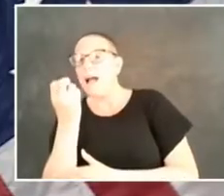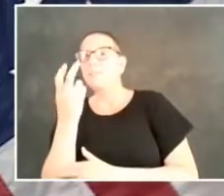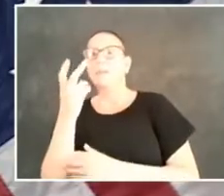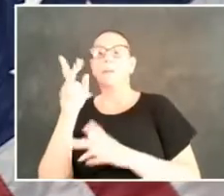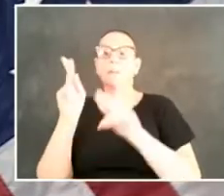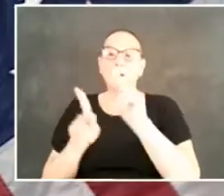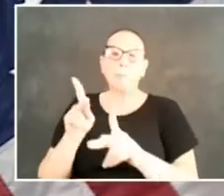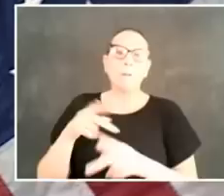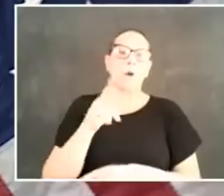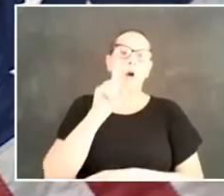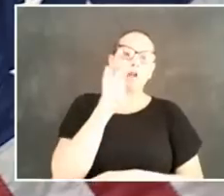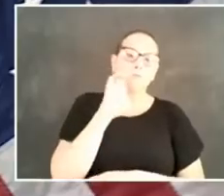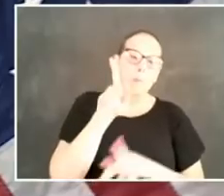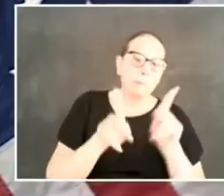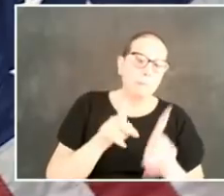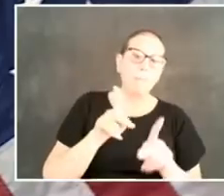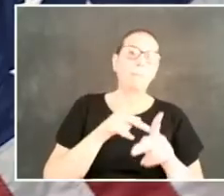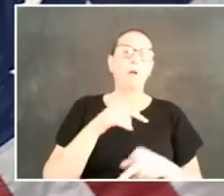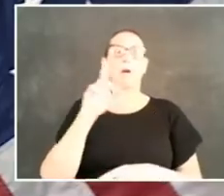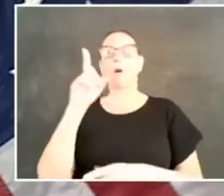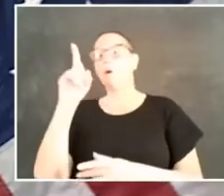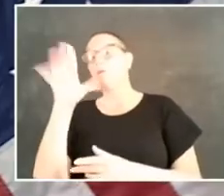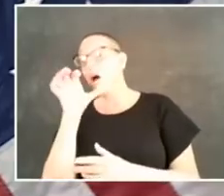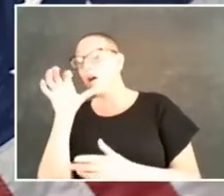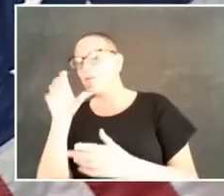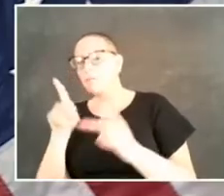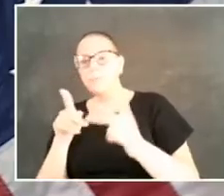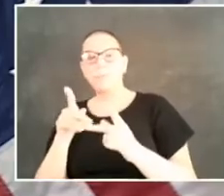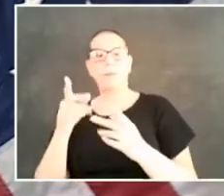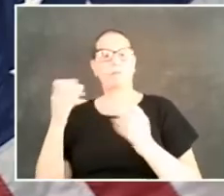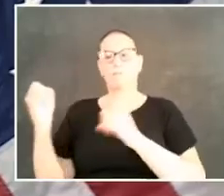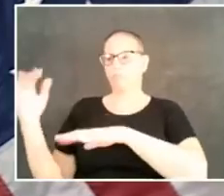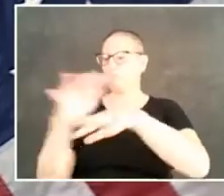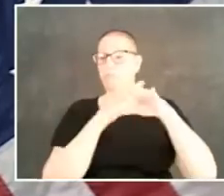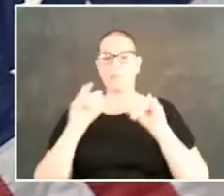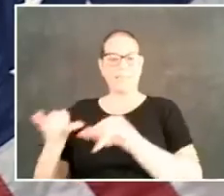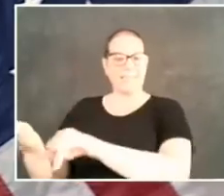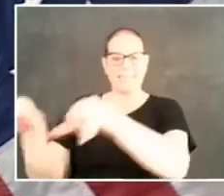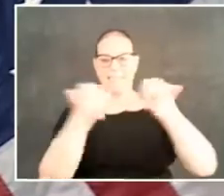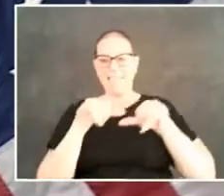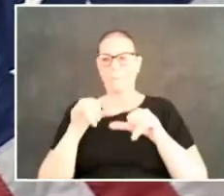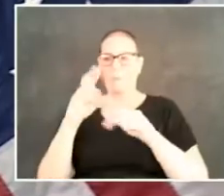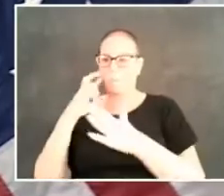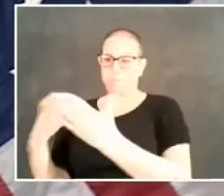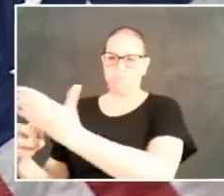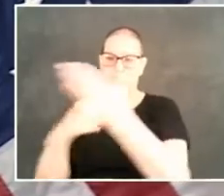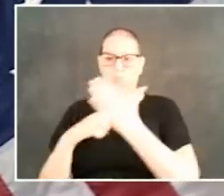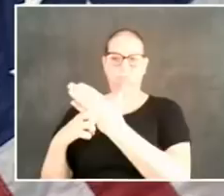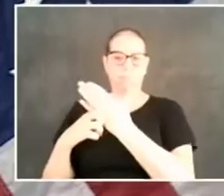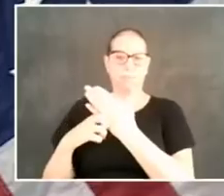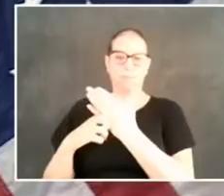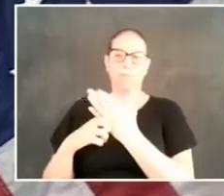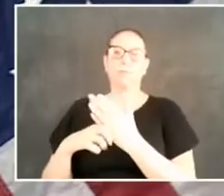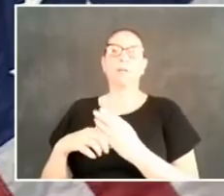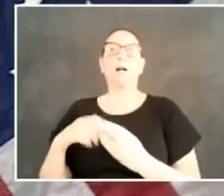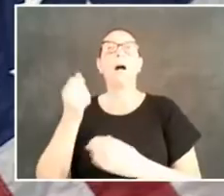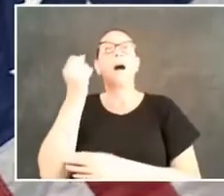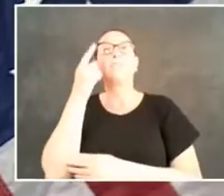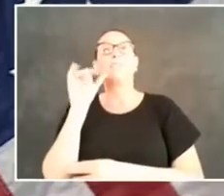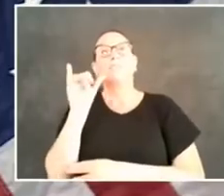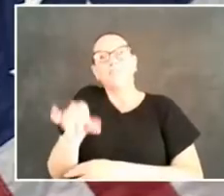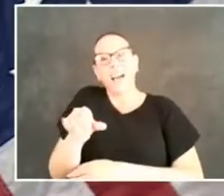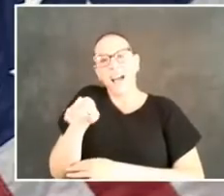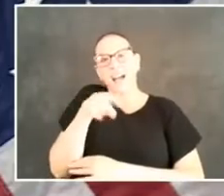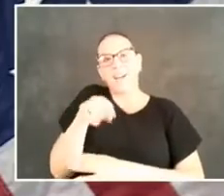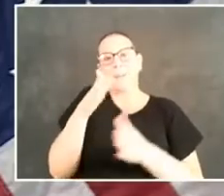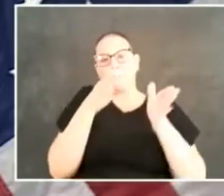park who are distanced from each other. If there's small clumps of people who are not distanced, we're going to go in and tell them you have to distance immediately. If they don't, they're getting